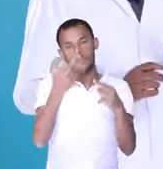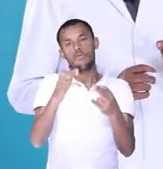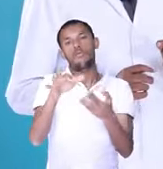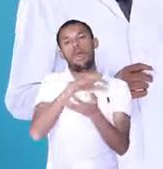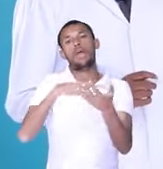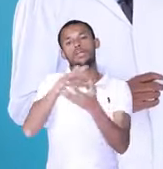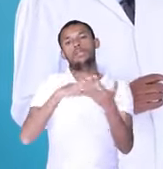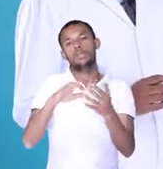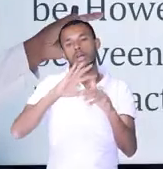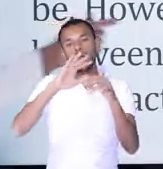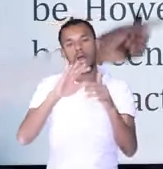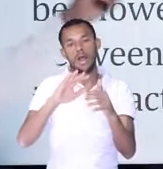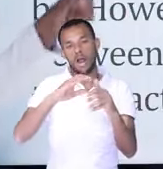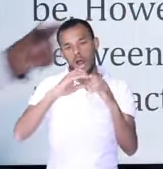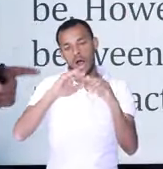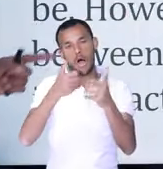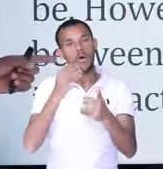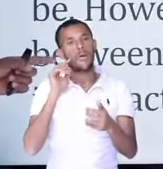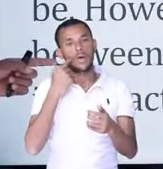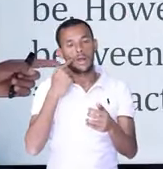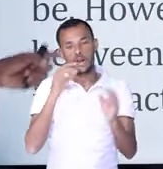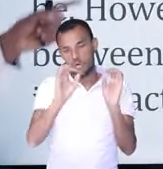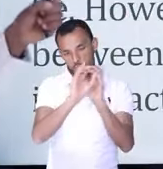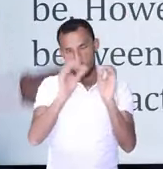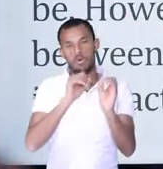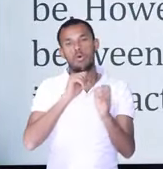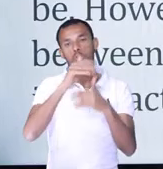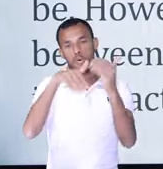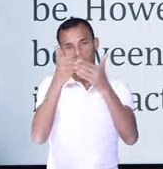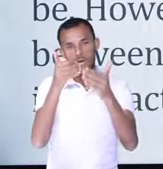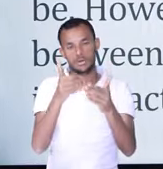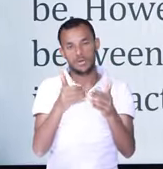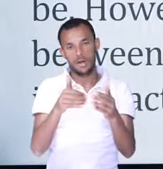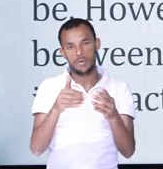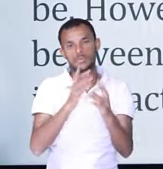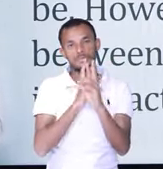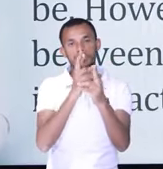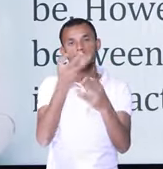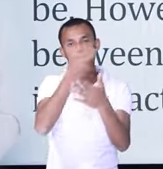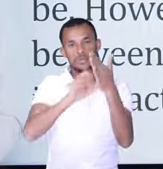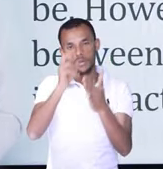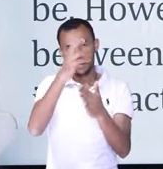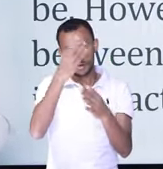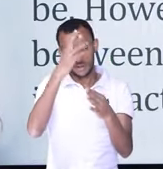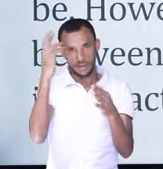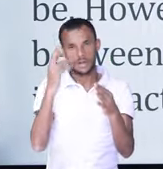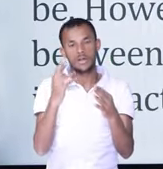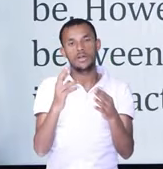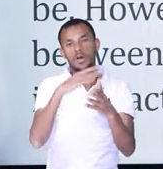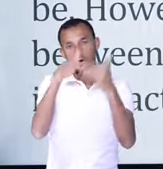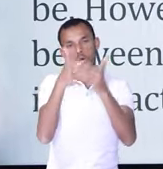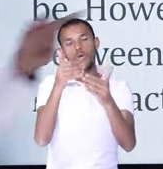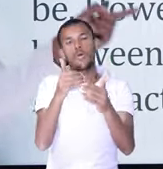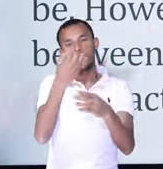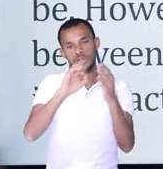would be. However, not all collision between reactant species result in a reaction. That means all collisions